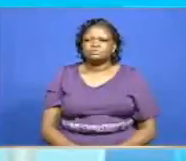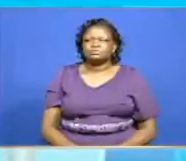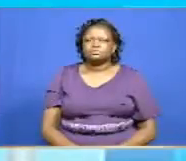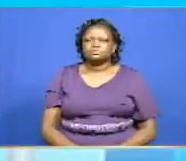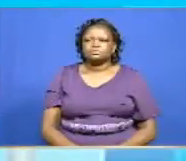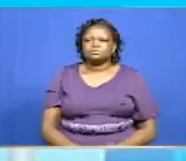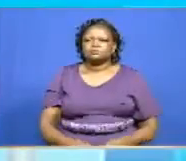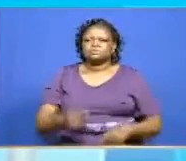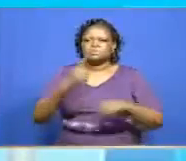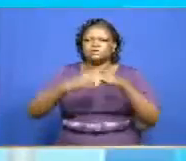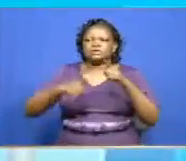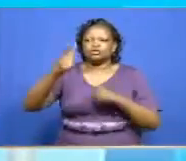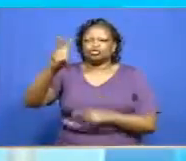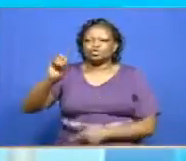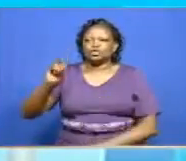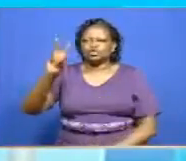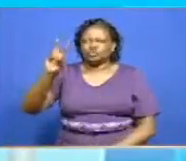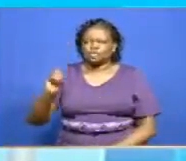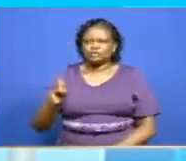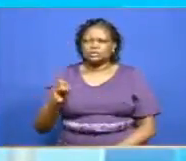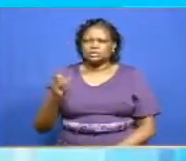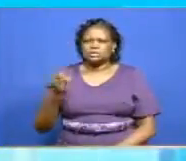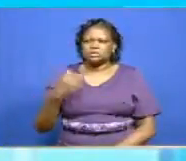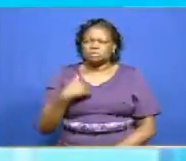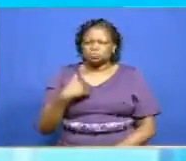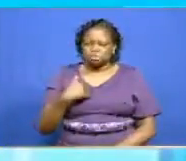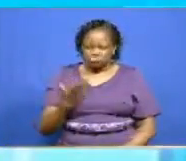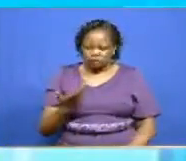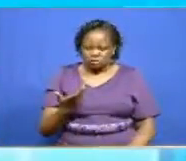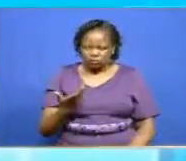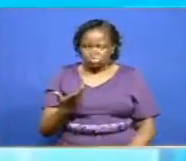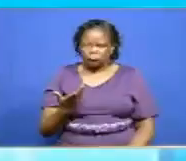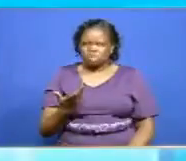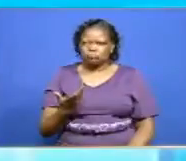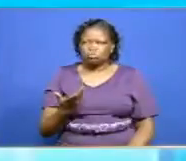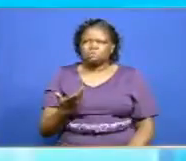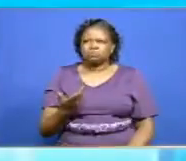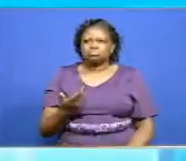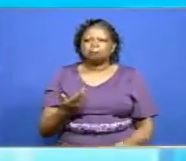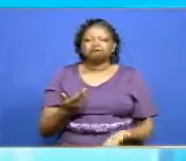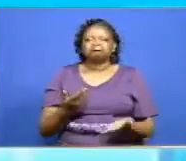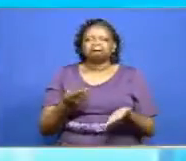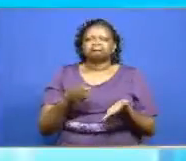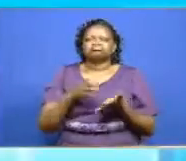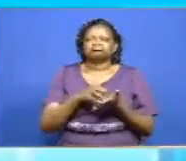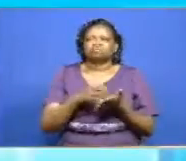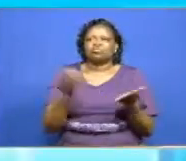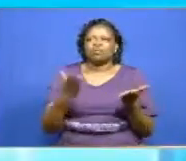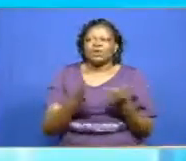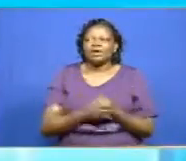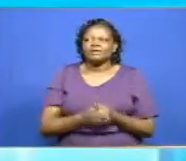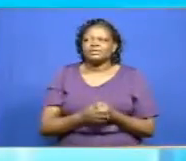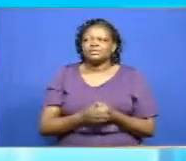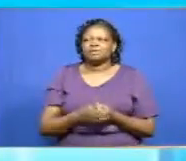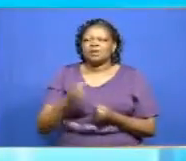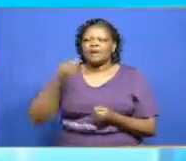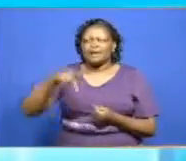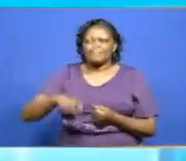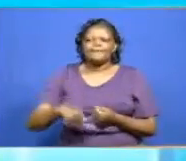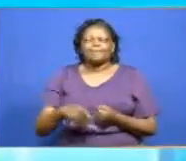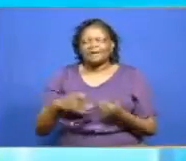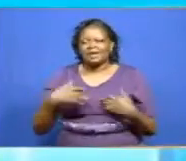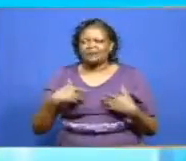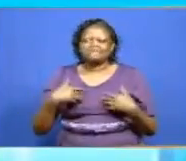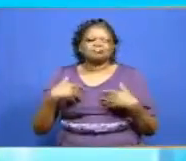Now, the year 2020 was characterized by instances where the fidelity of members of parliament to their legislative mandate came under scrutiny from